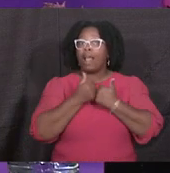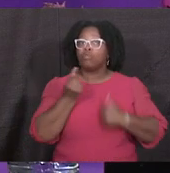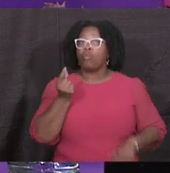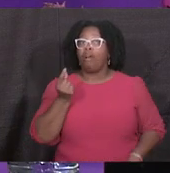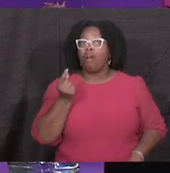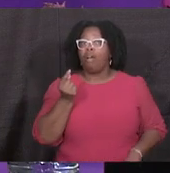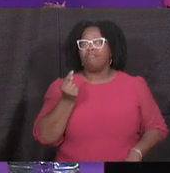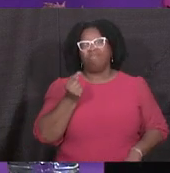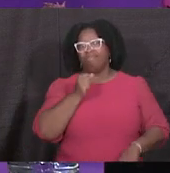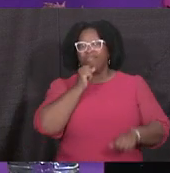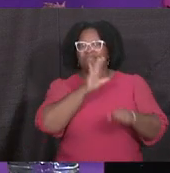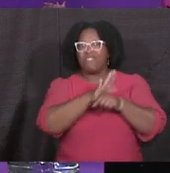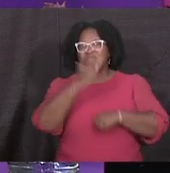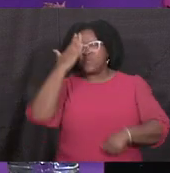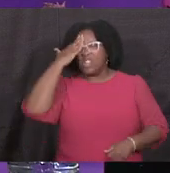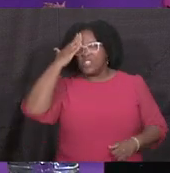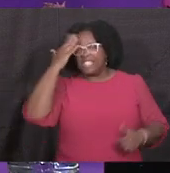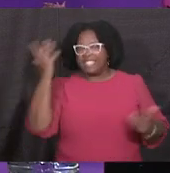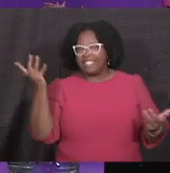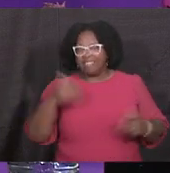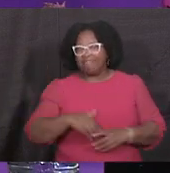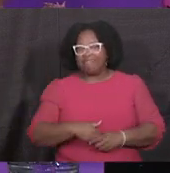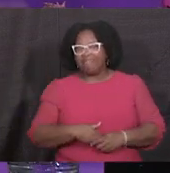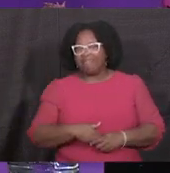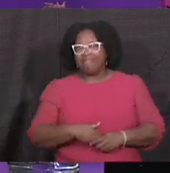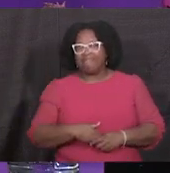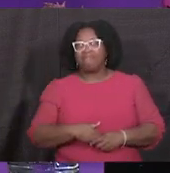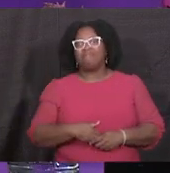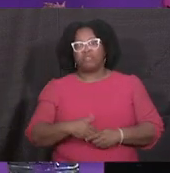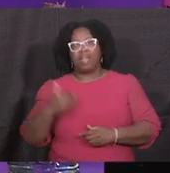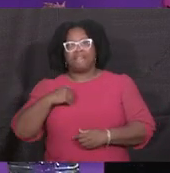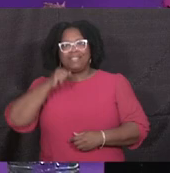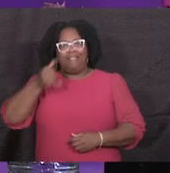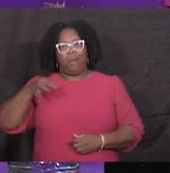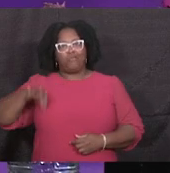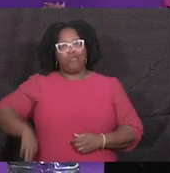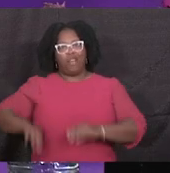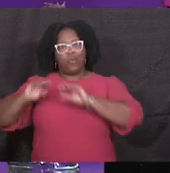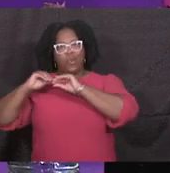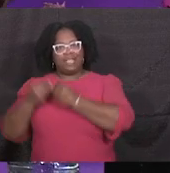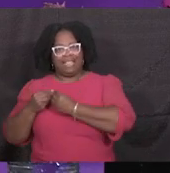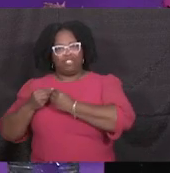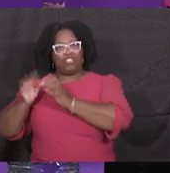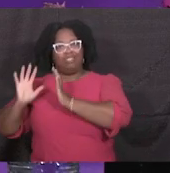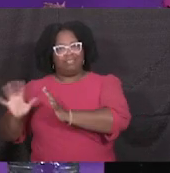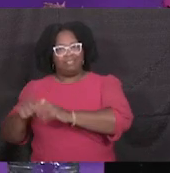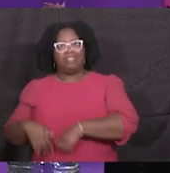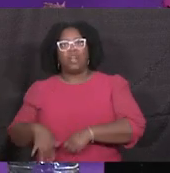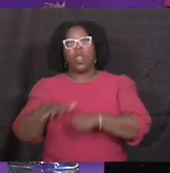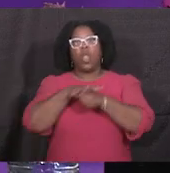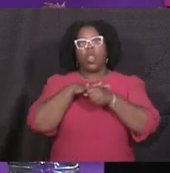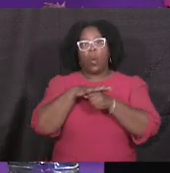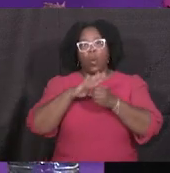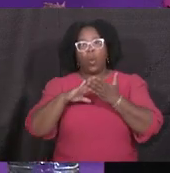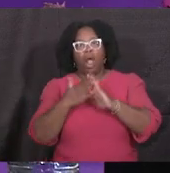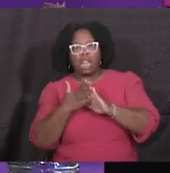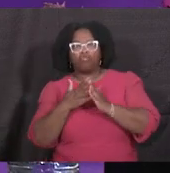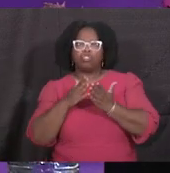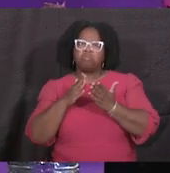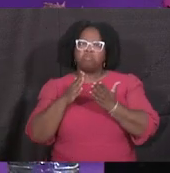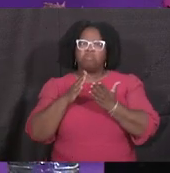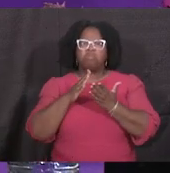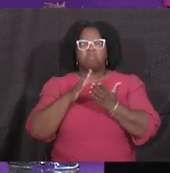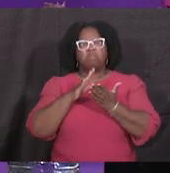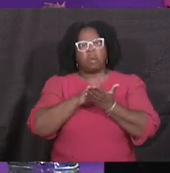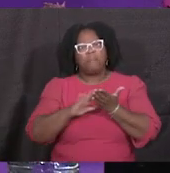there was a lack of awareness. So there was this, you know, nonprofit organization side, local colleges, mainly community colleges and